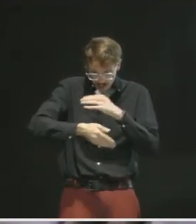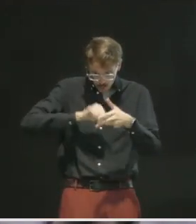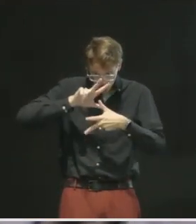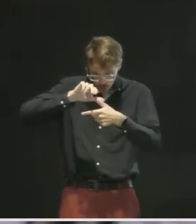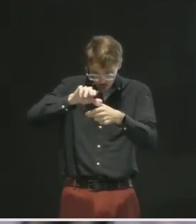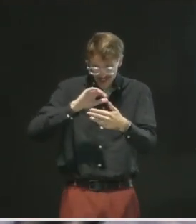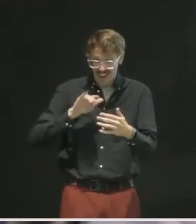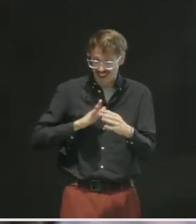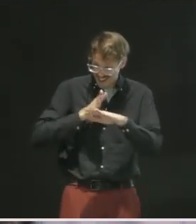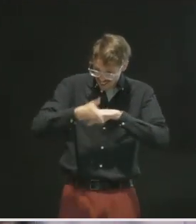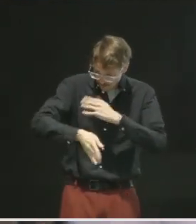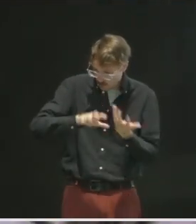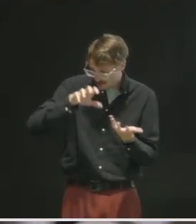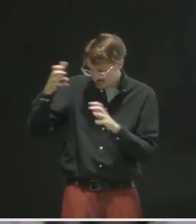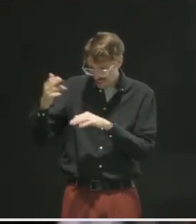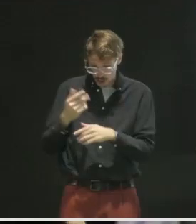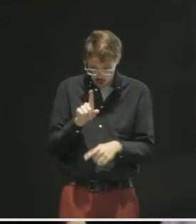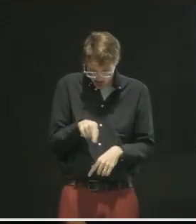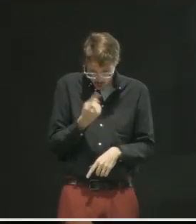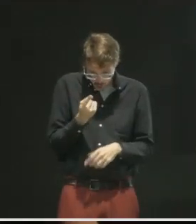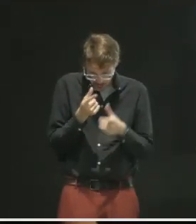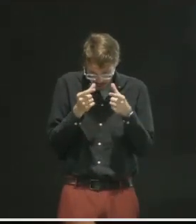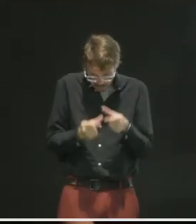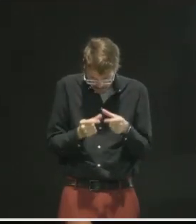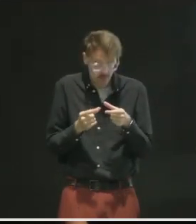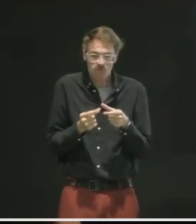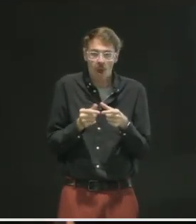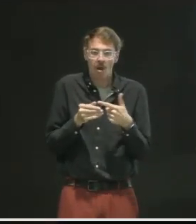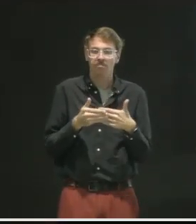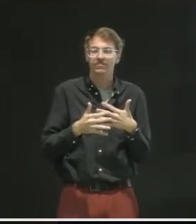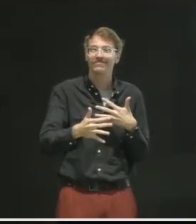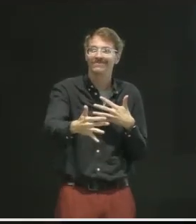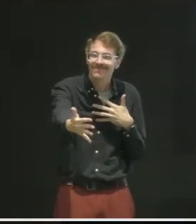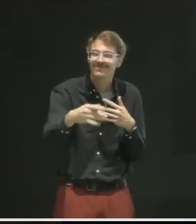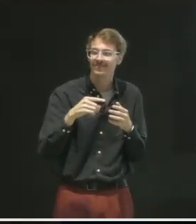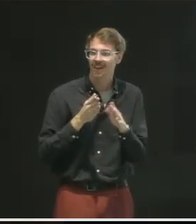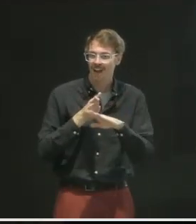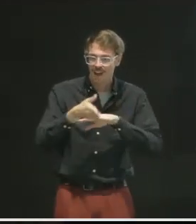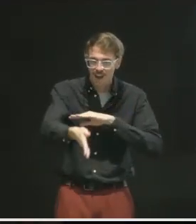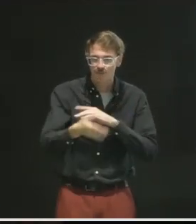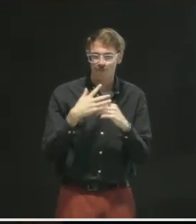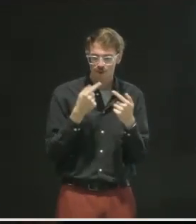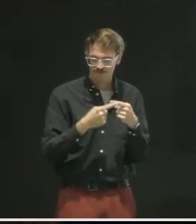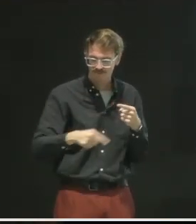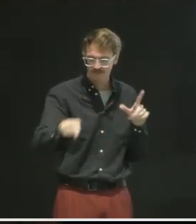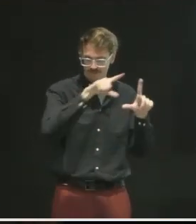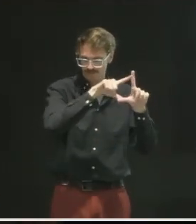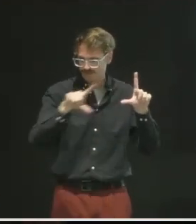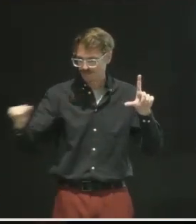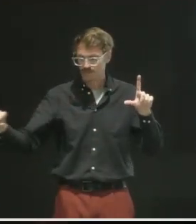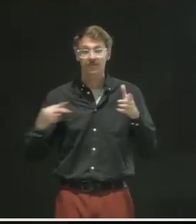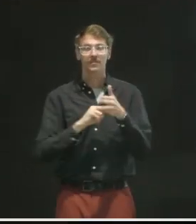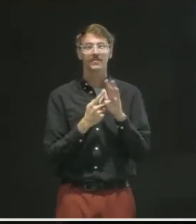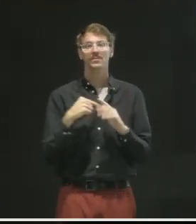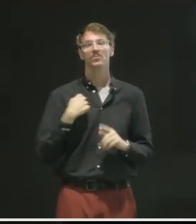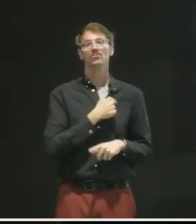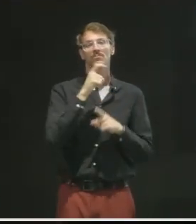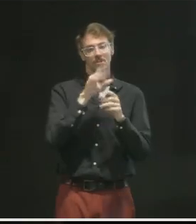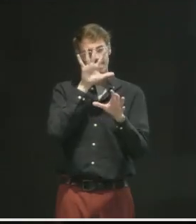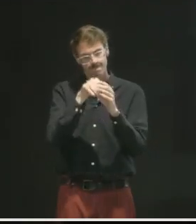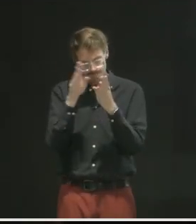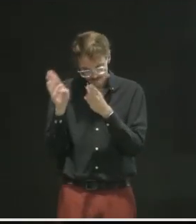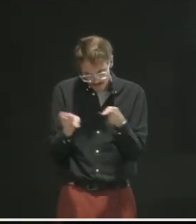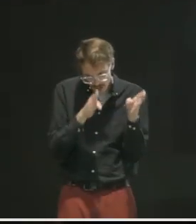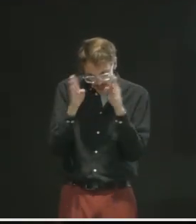a crisis, it happens well into recovery. So that means that we have to plan to address gender-based